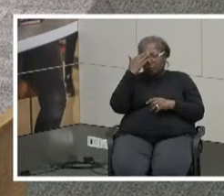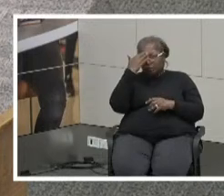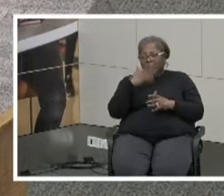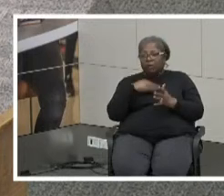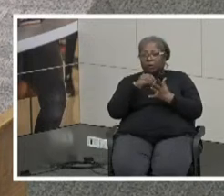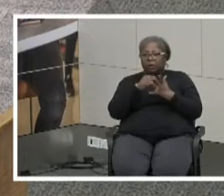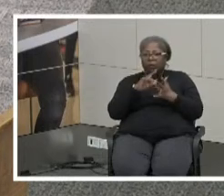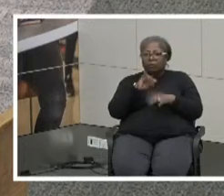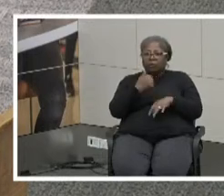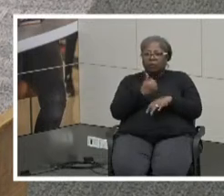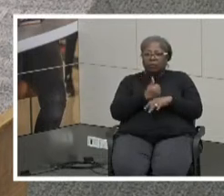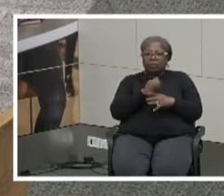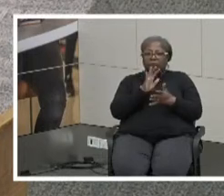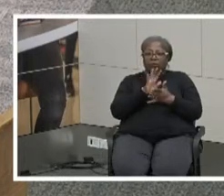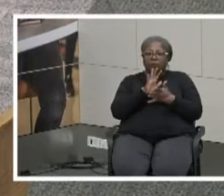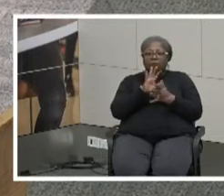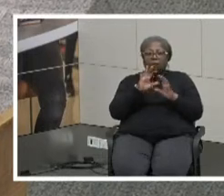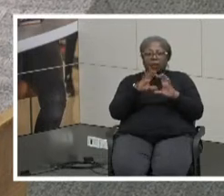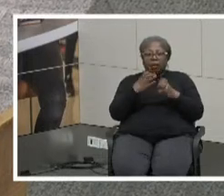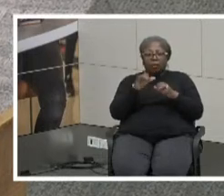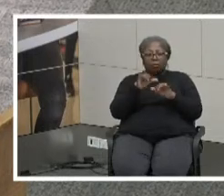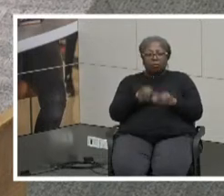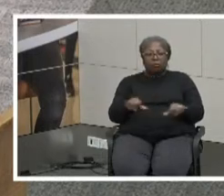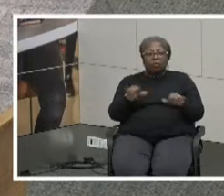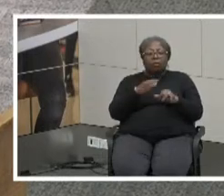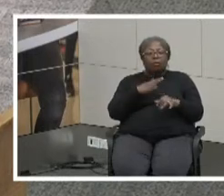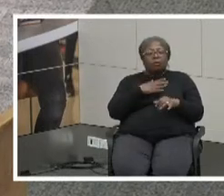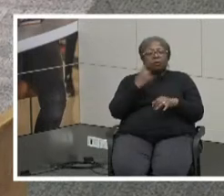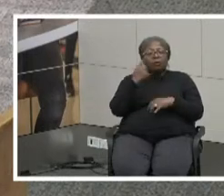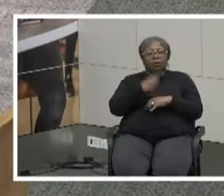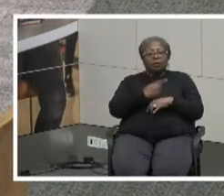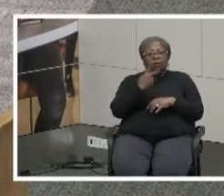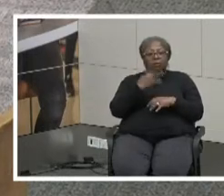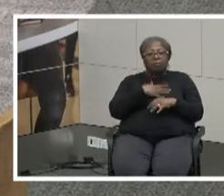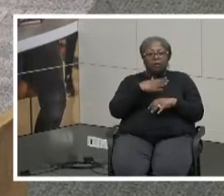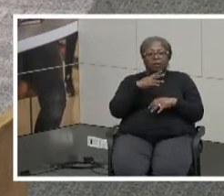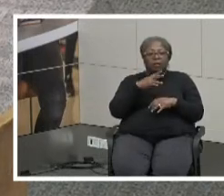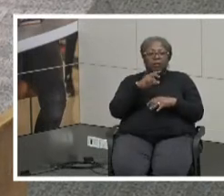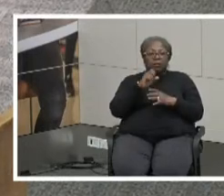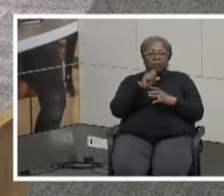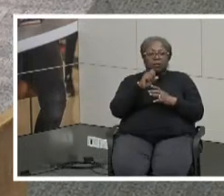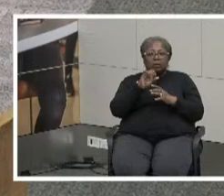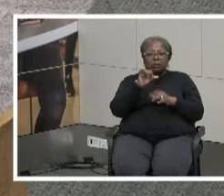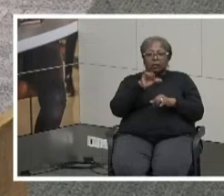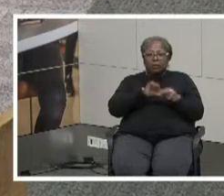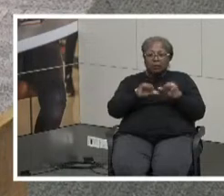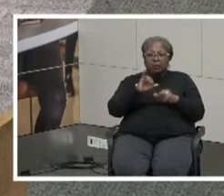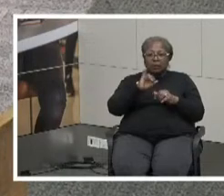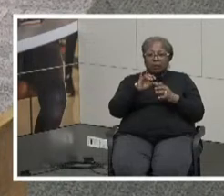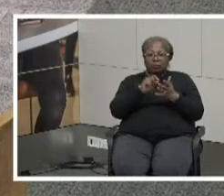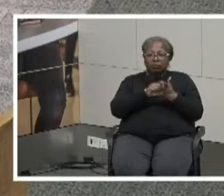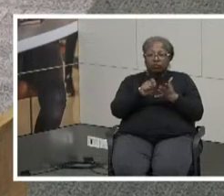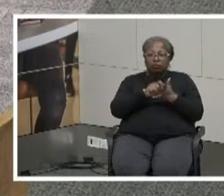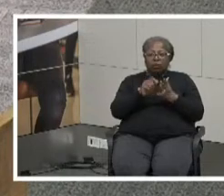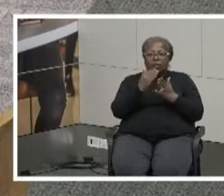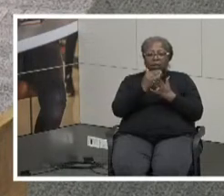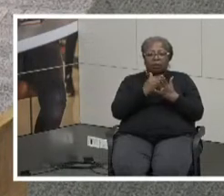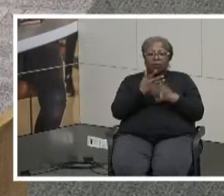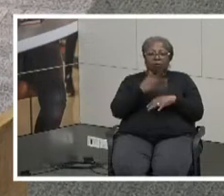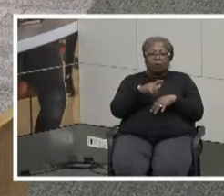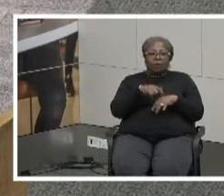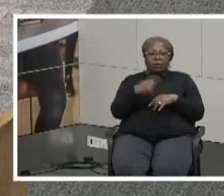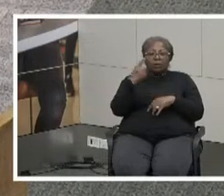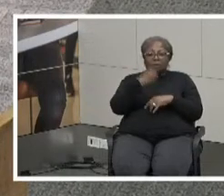establishing class routines on day two my principal deemed my science journal lesson was a waste of time by day